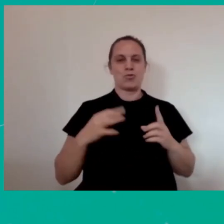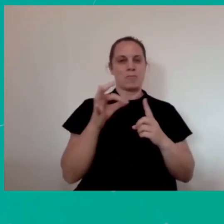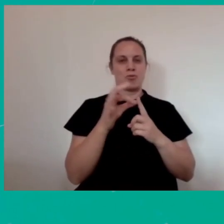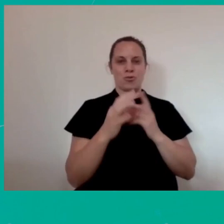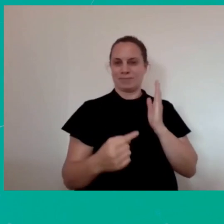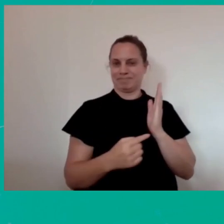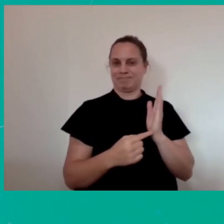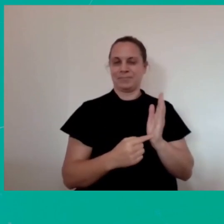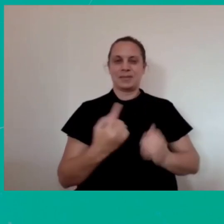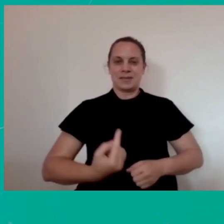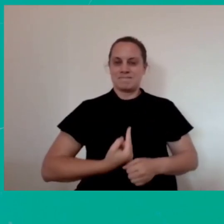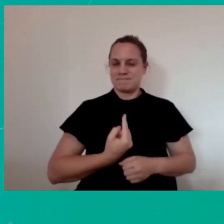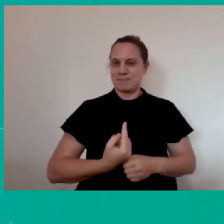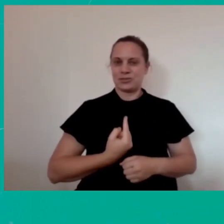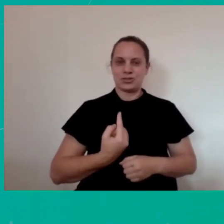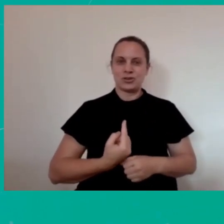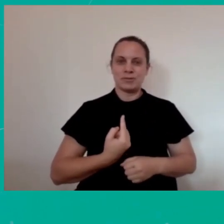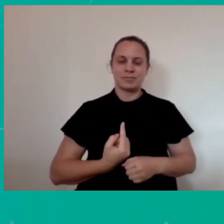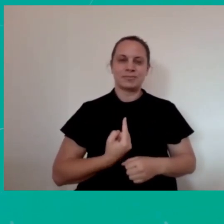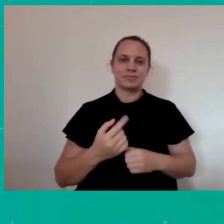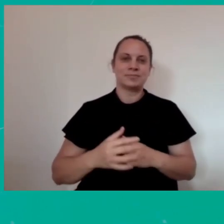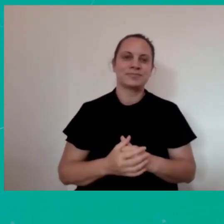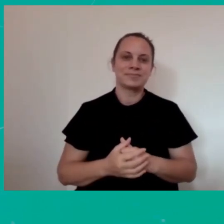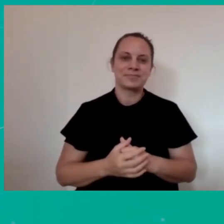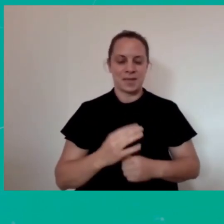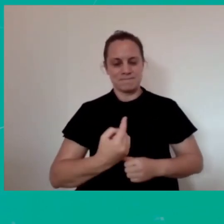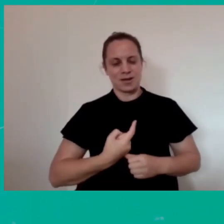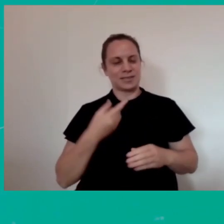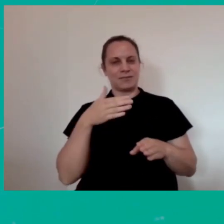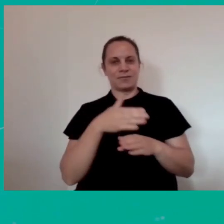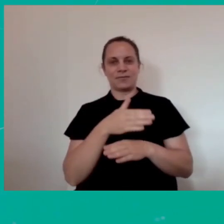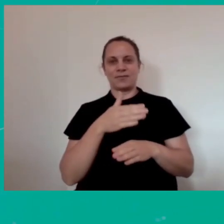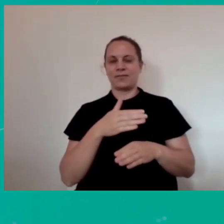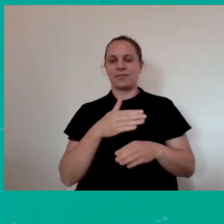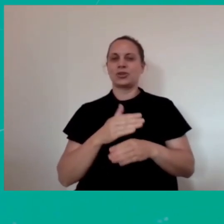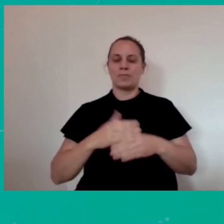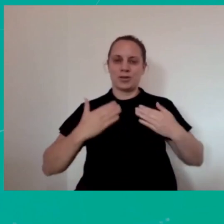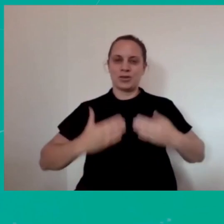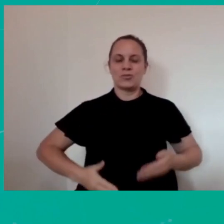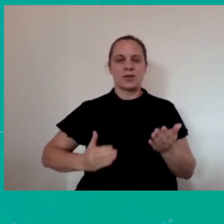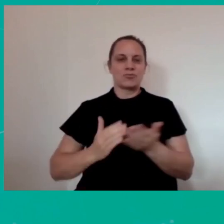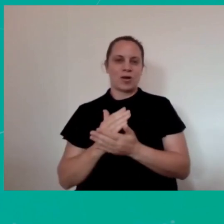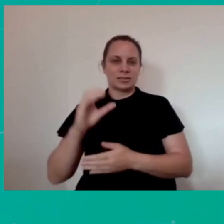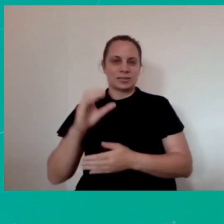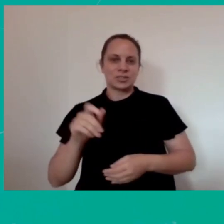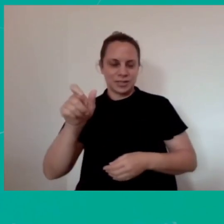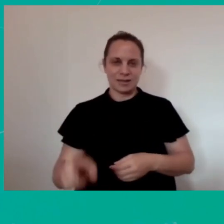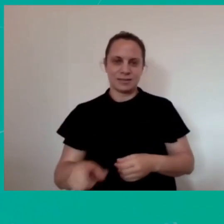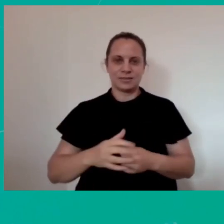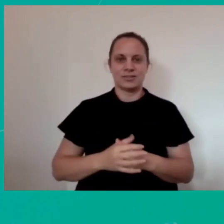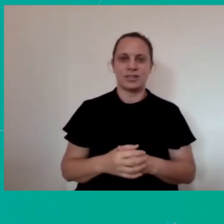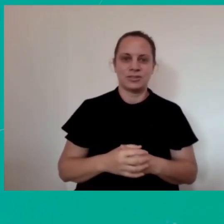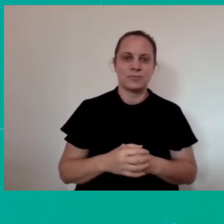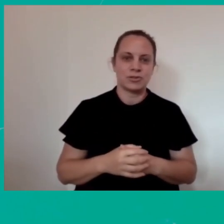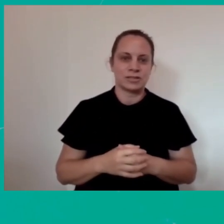kaihutu, tika hoatanga mō te kāhui, tika tangata ki Aotearoa. Nō reira, tēnā koutou, tēnā koutou.